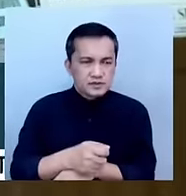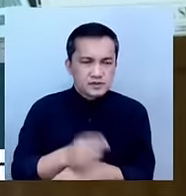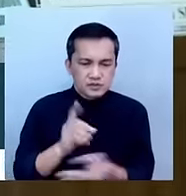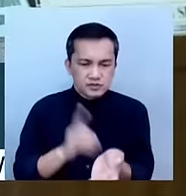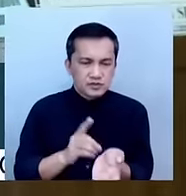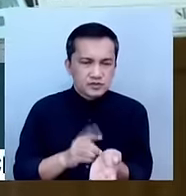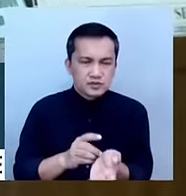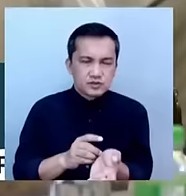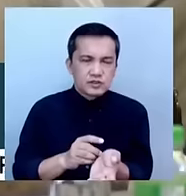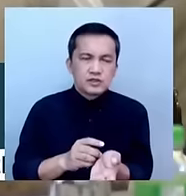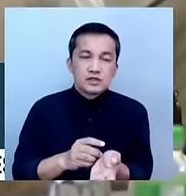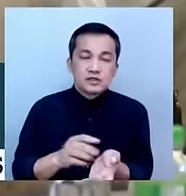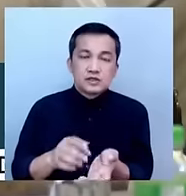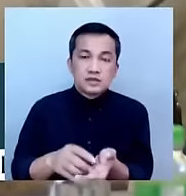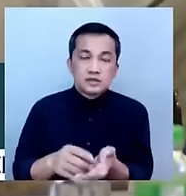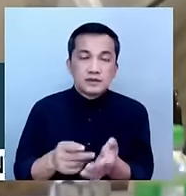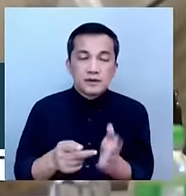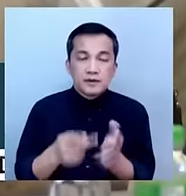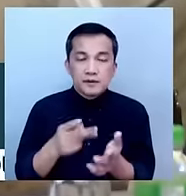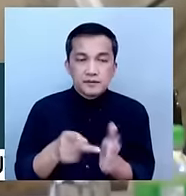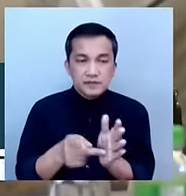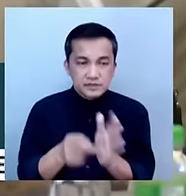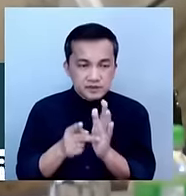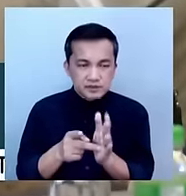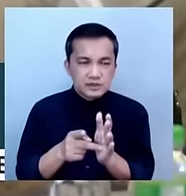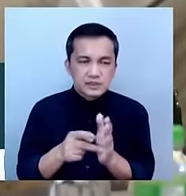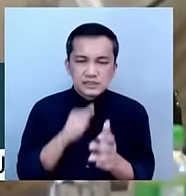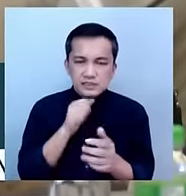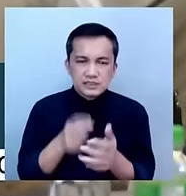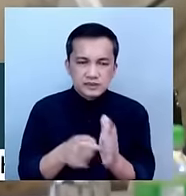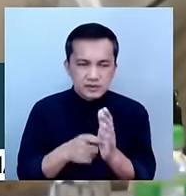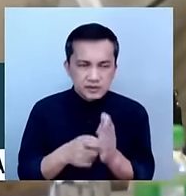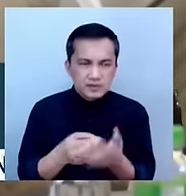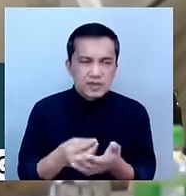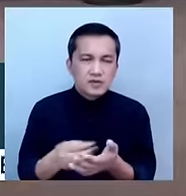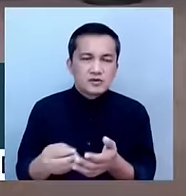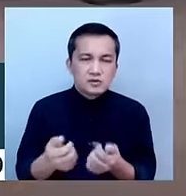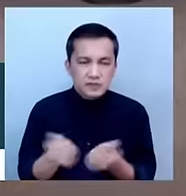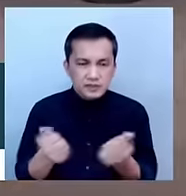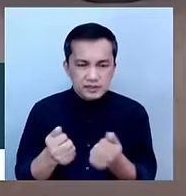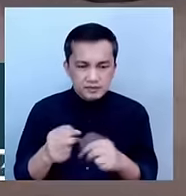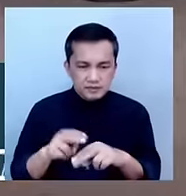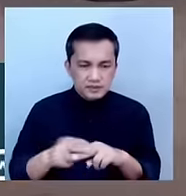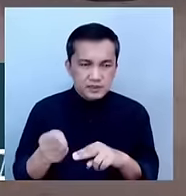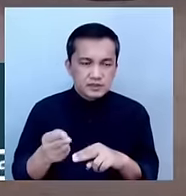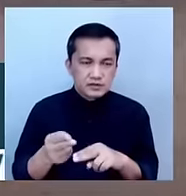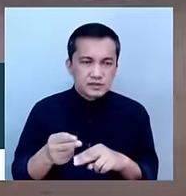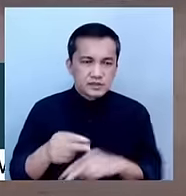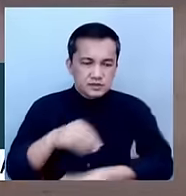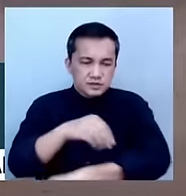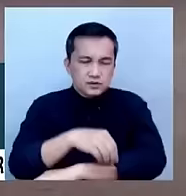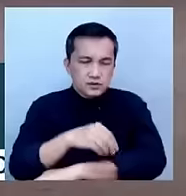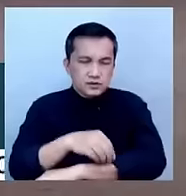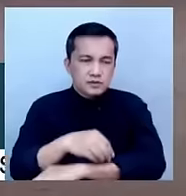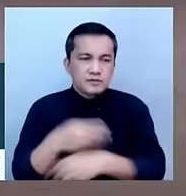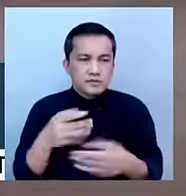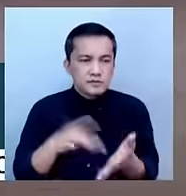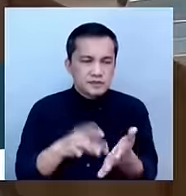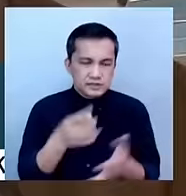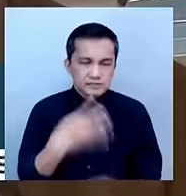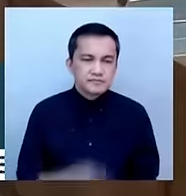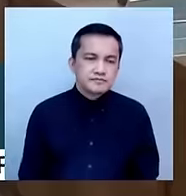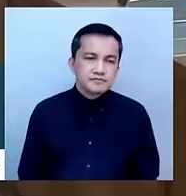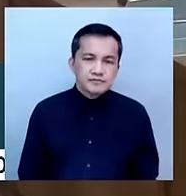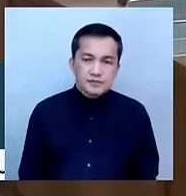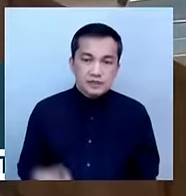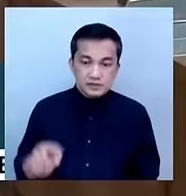not a requirement for availing of senior citizen or PWD discounts on over-the-counter medicines. Tulfo has been added to